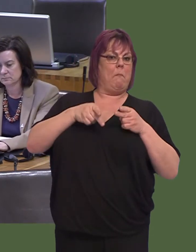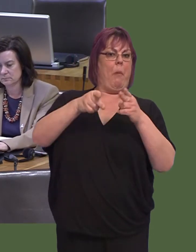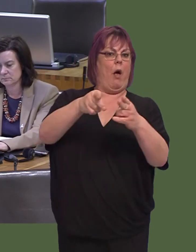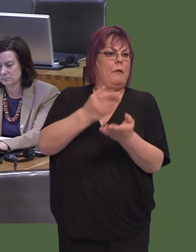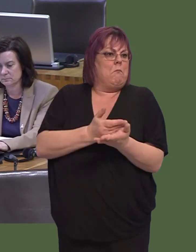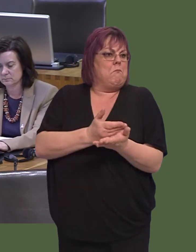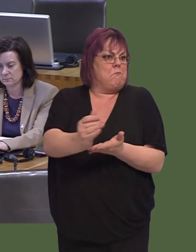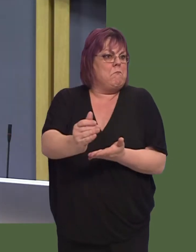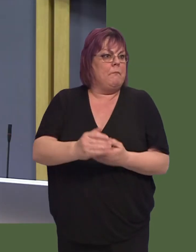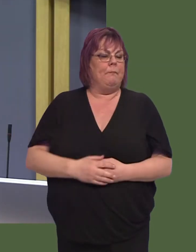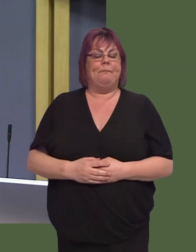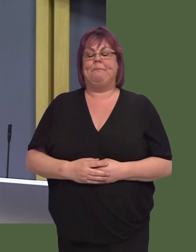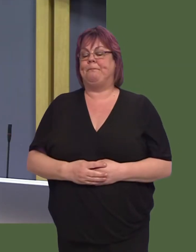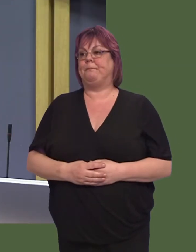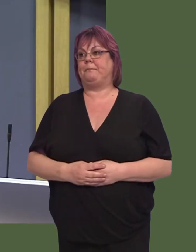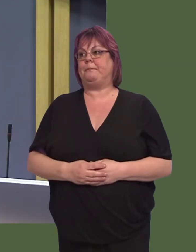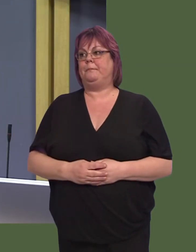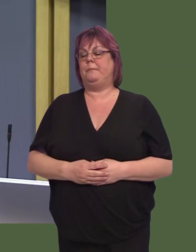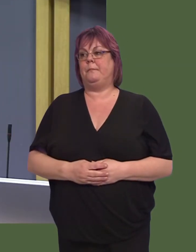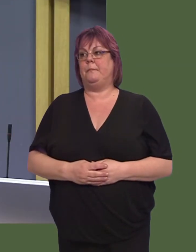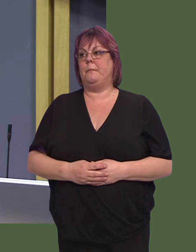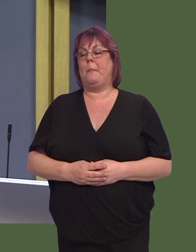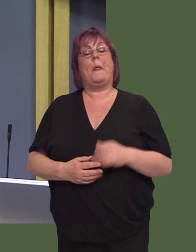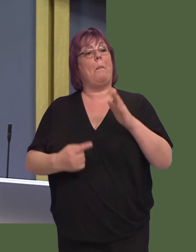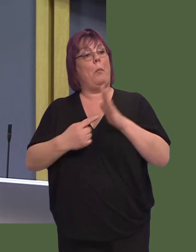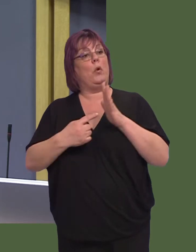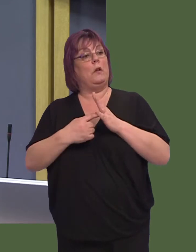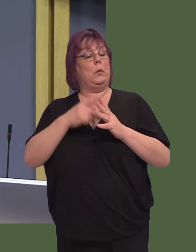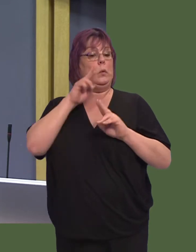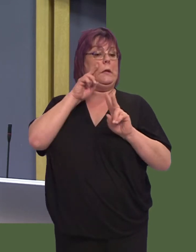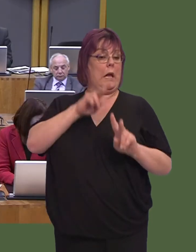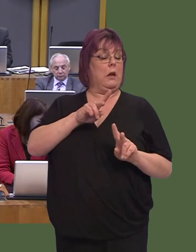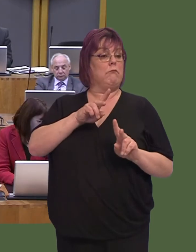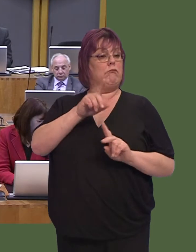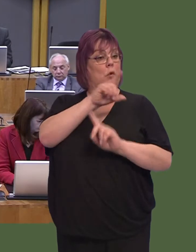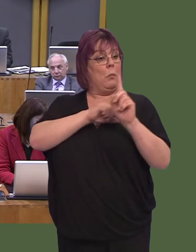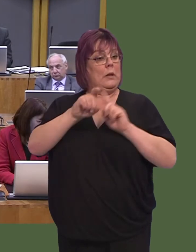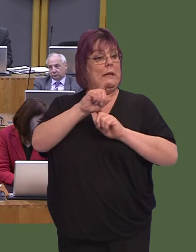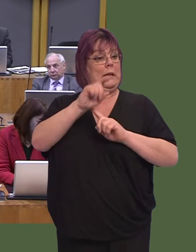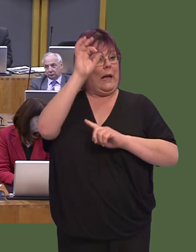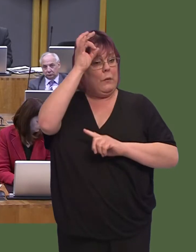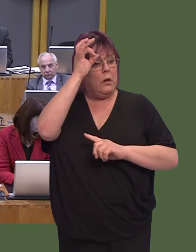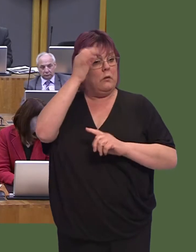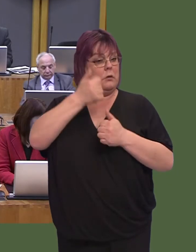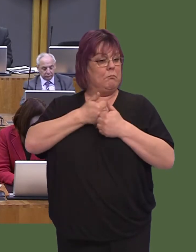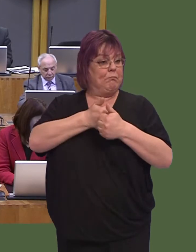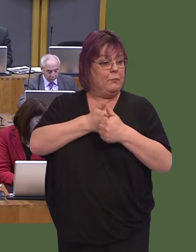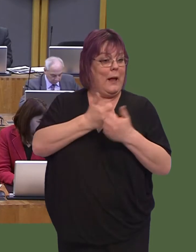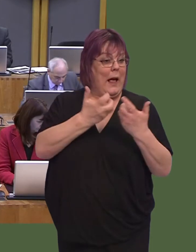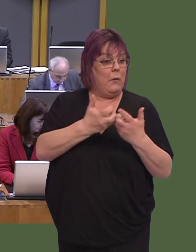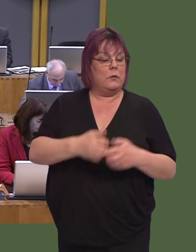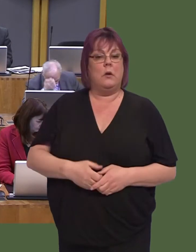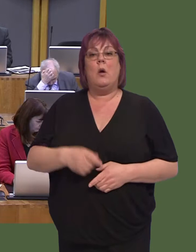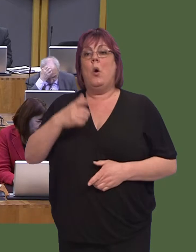footpaths being maintained. So it is important to see what we can do. First of all, to have consistency in